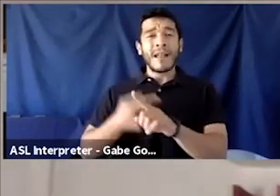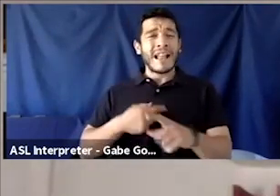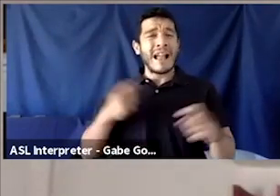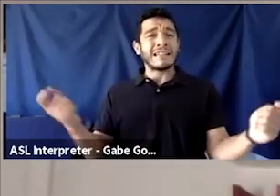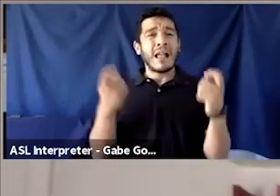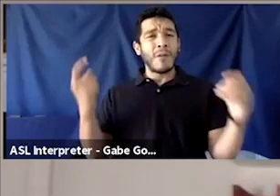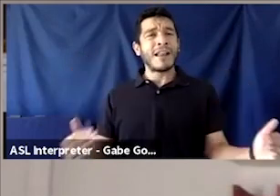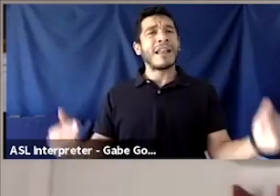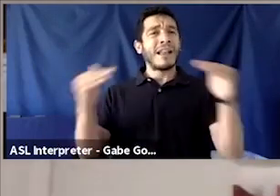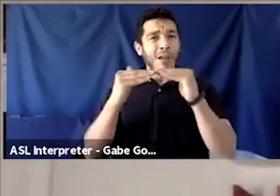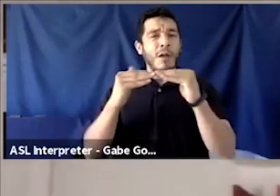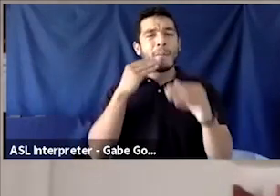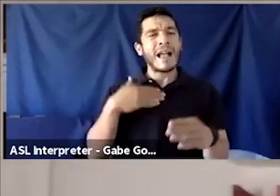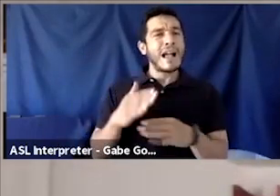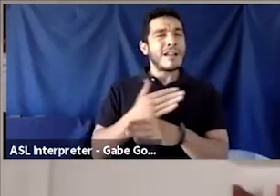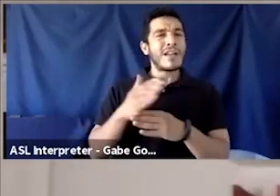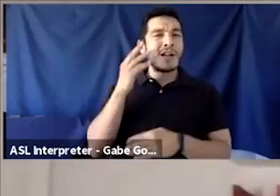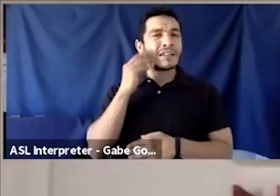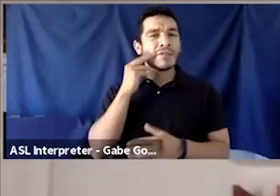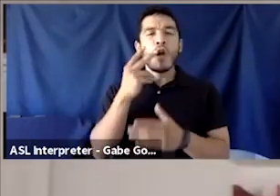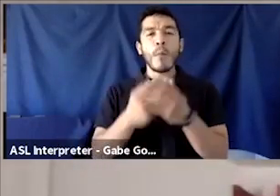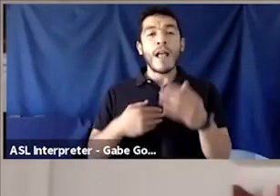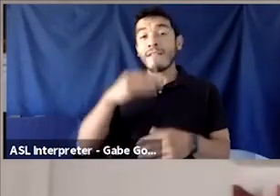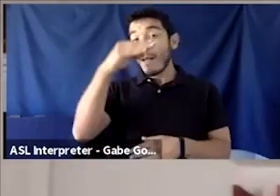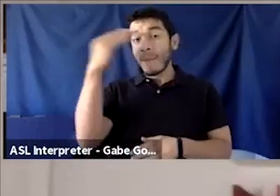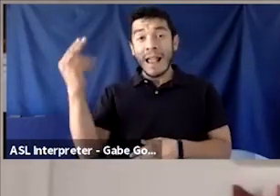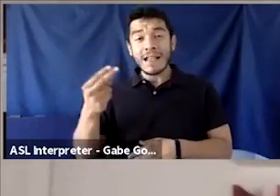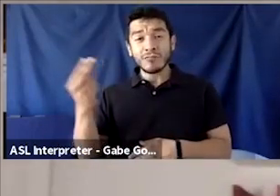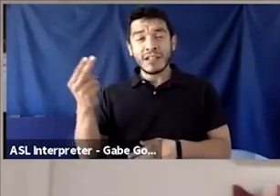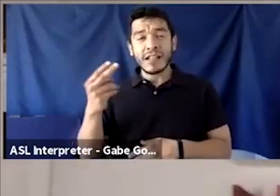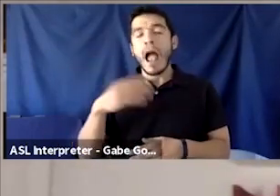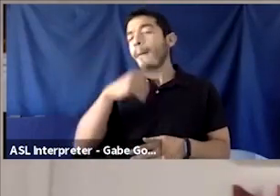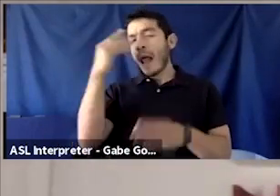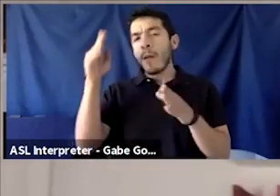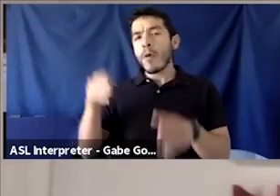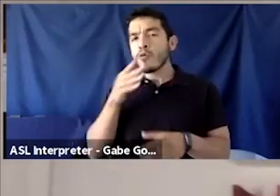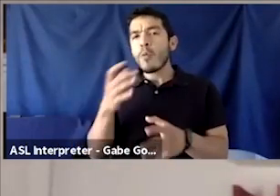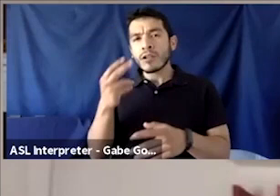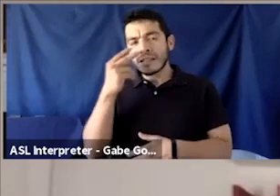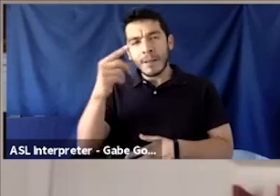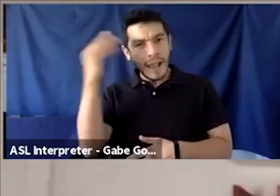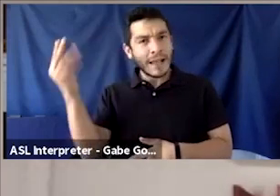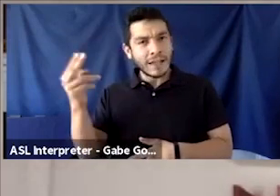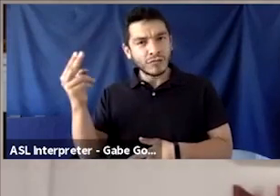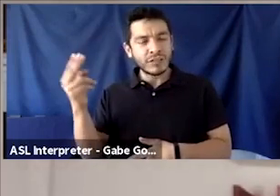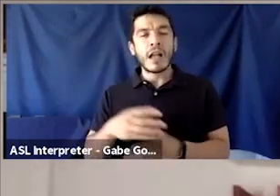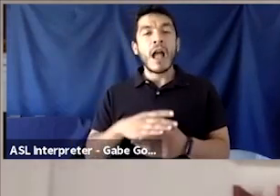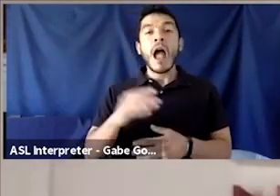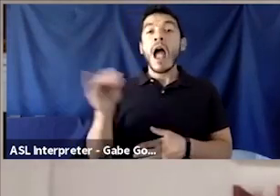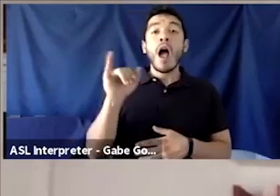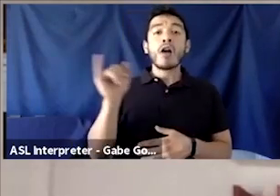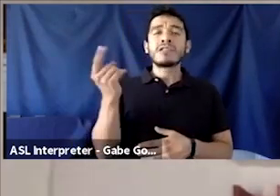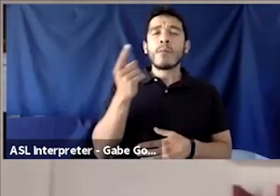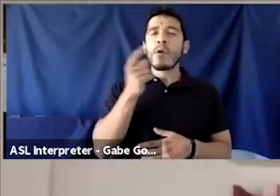the experience of being both a Black person who wants to see Black history, some of the main figures which are men like Martin Luther King, and someone who